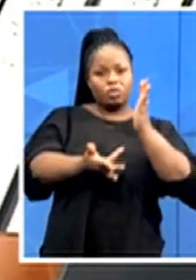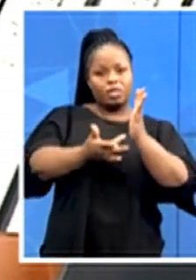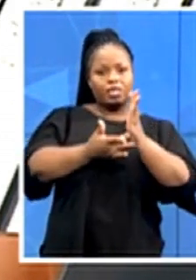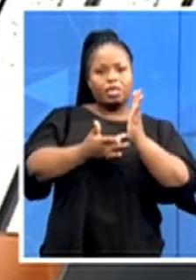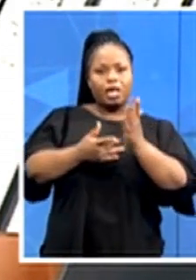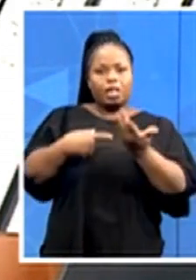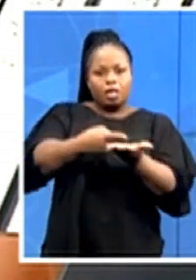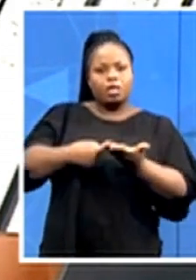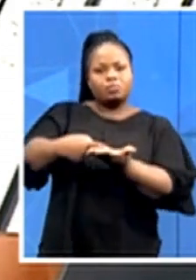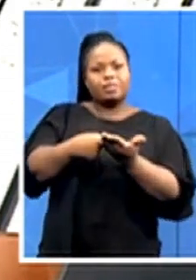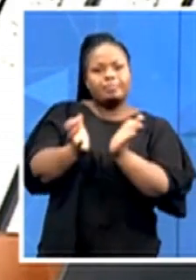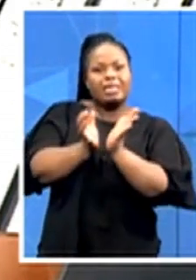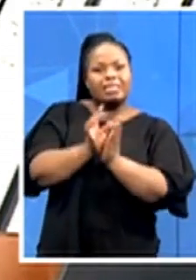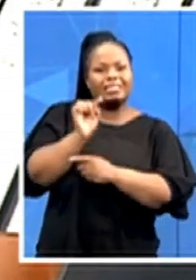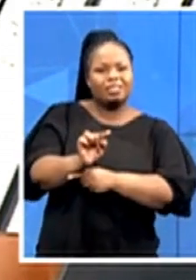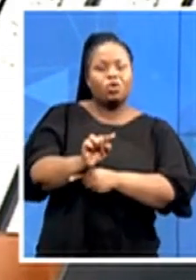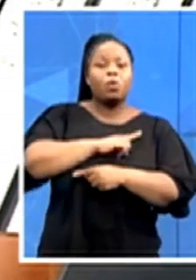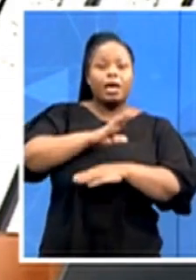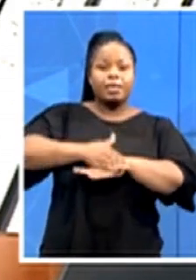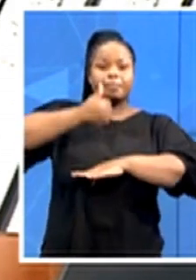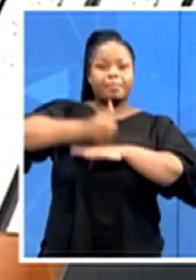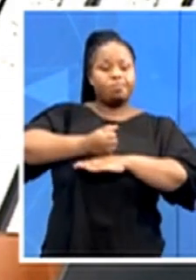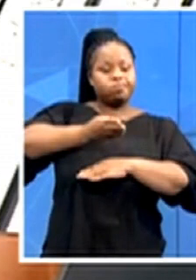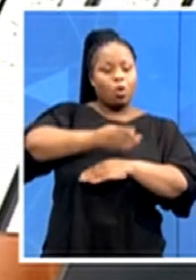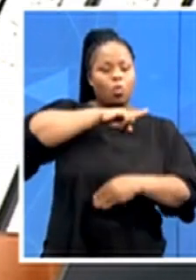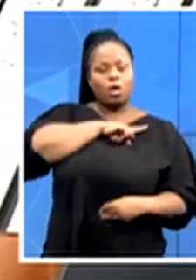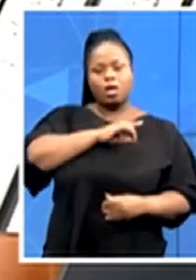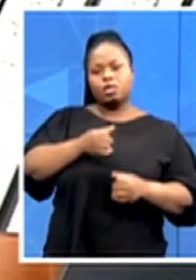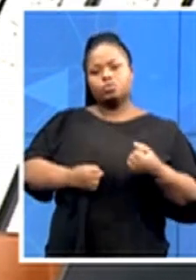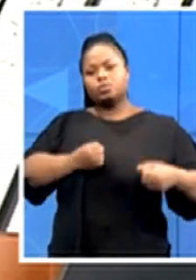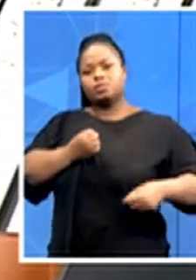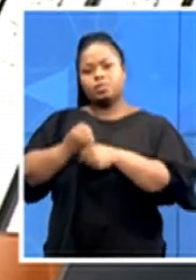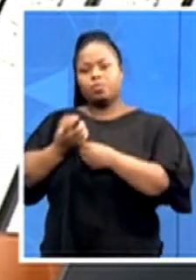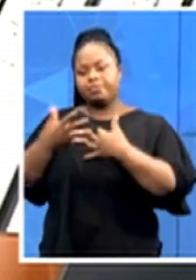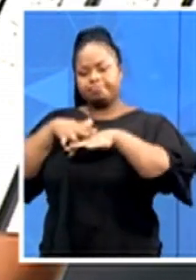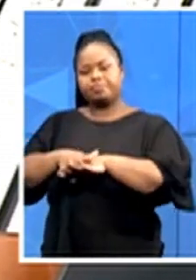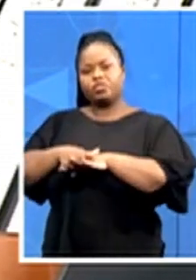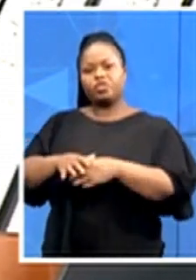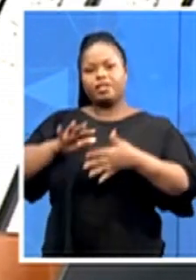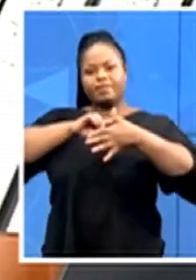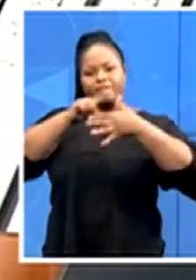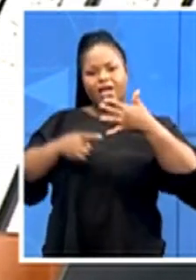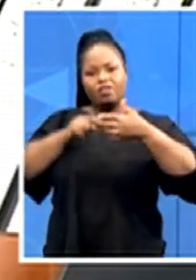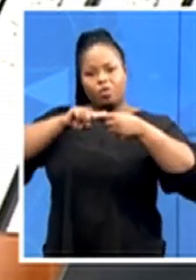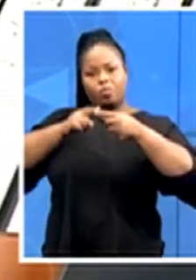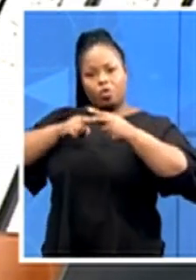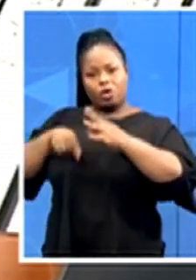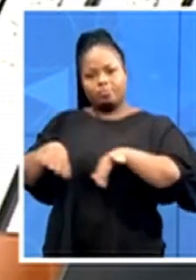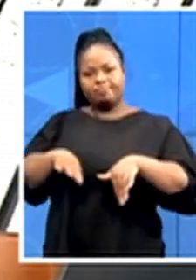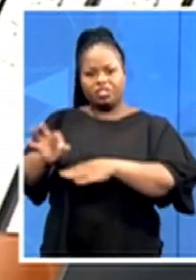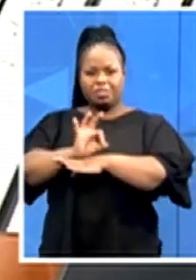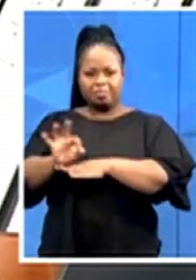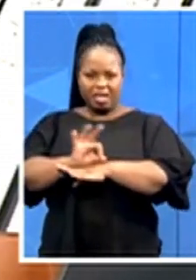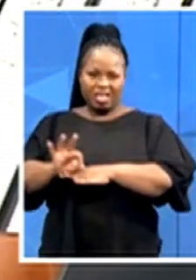to support the implementation of the five-point action plan, which we can talk about, adopted by the